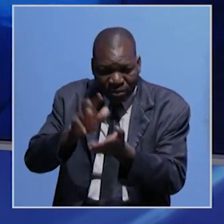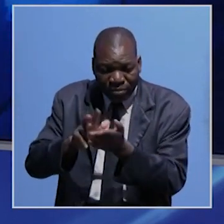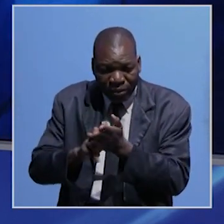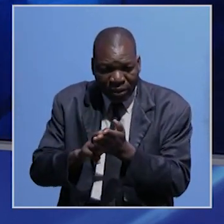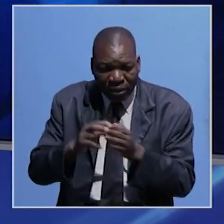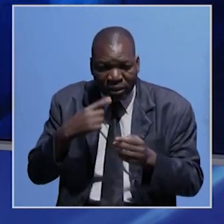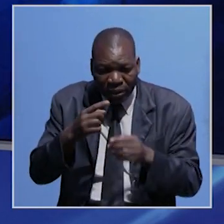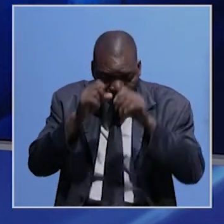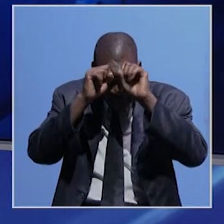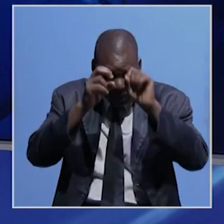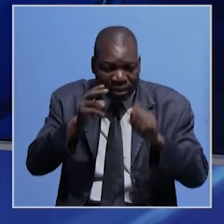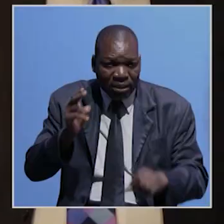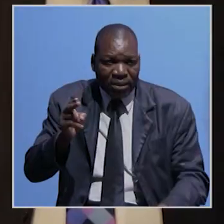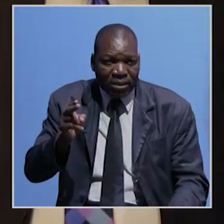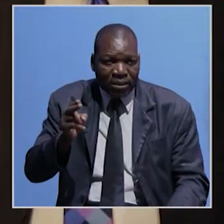summit.